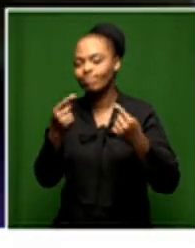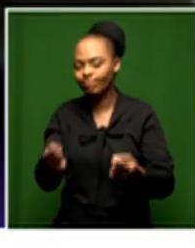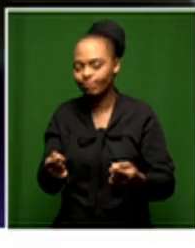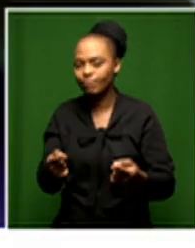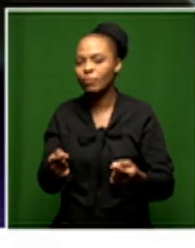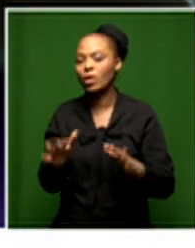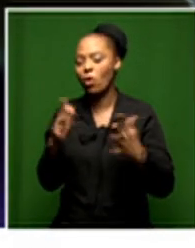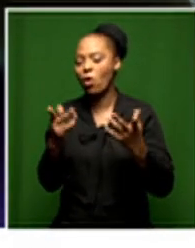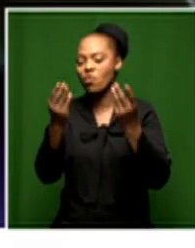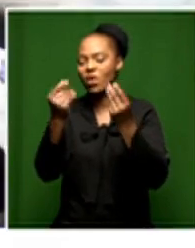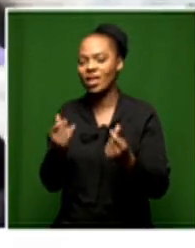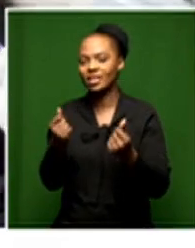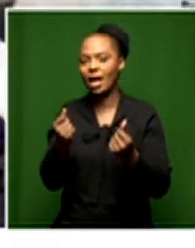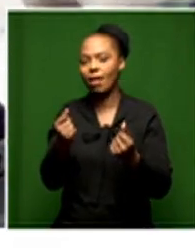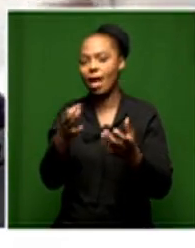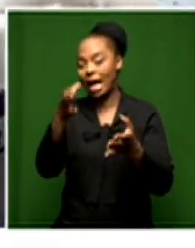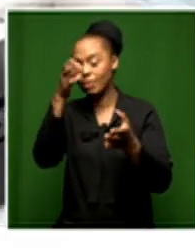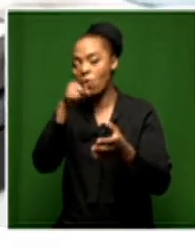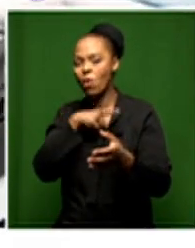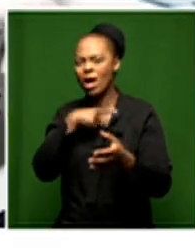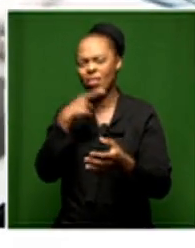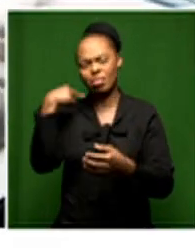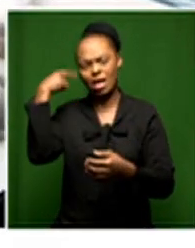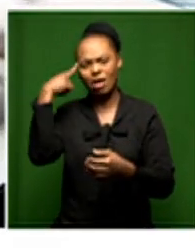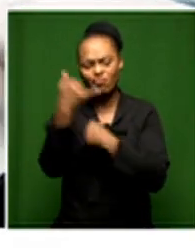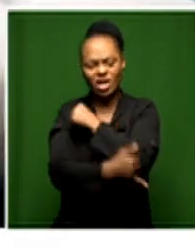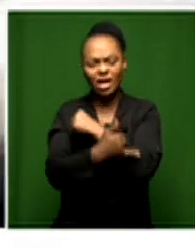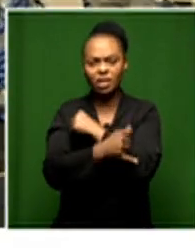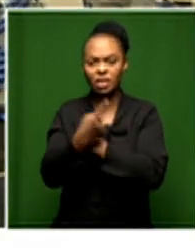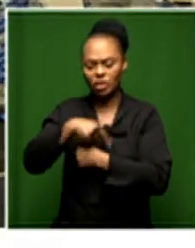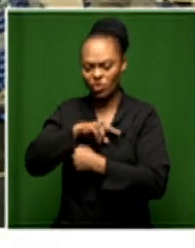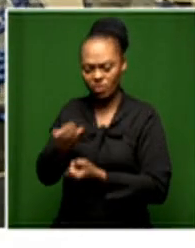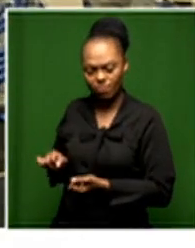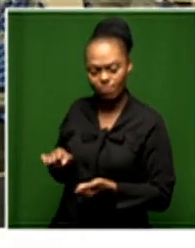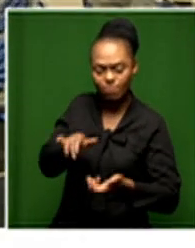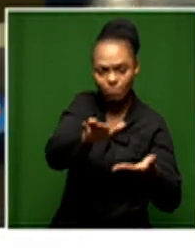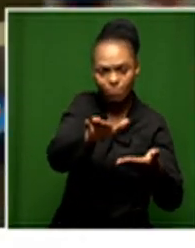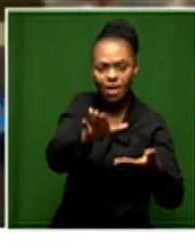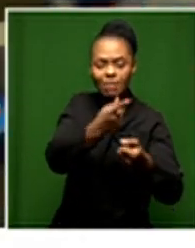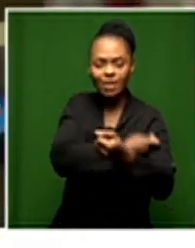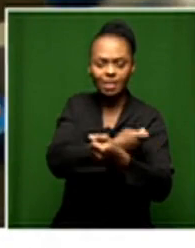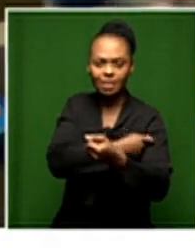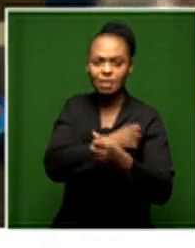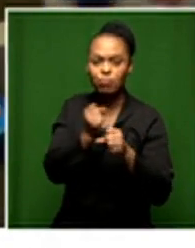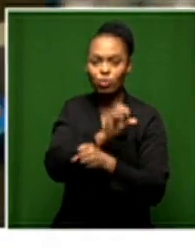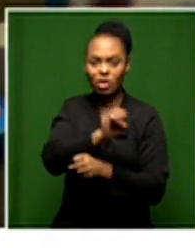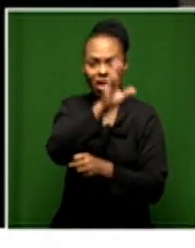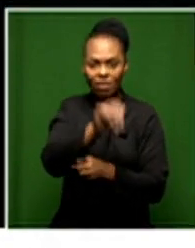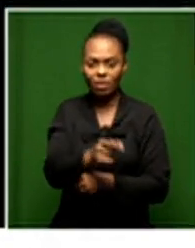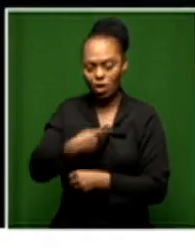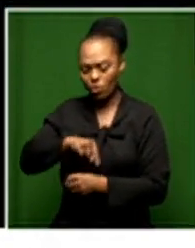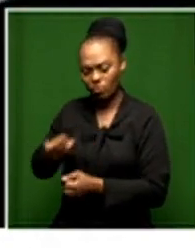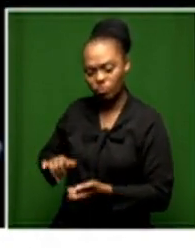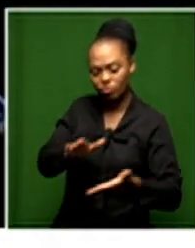the financial aspect, because I think that every country will secure in its budget, like South Africa,